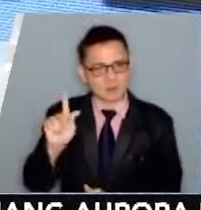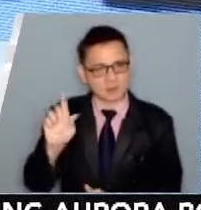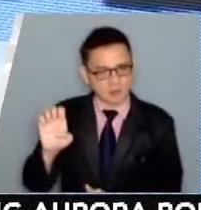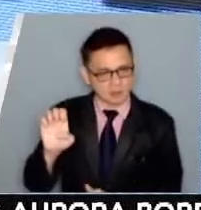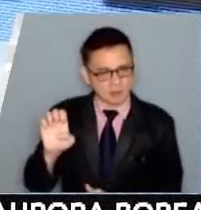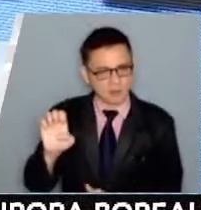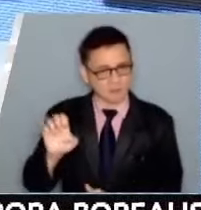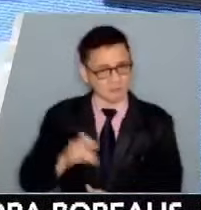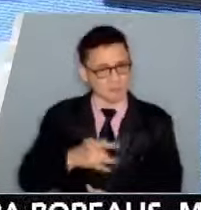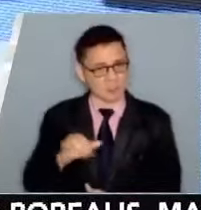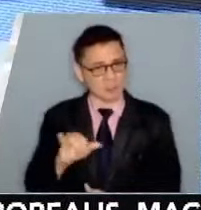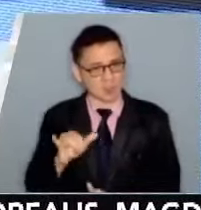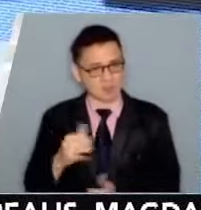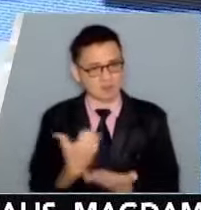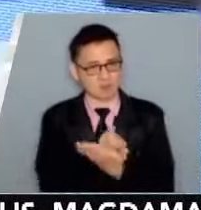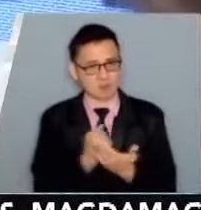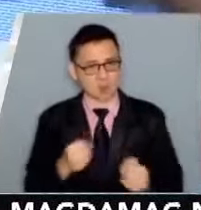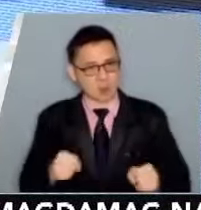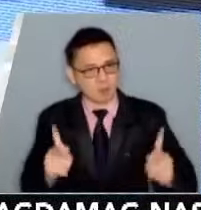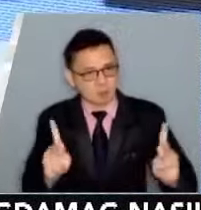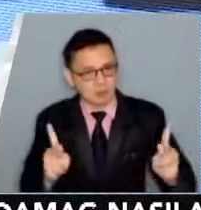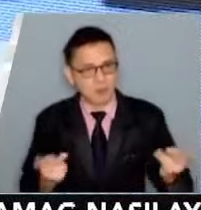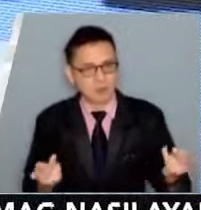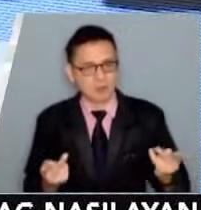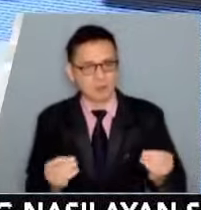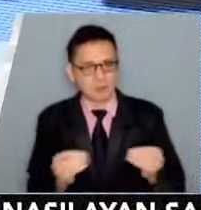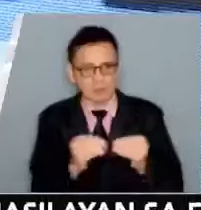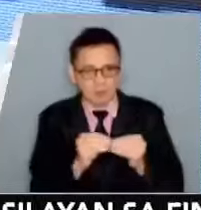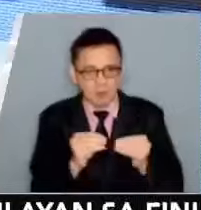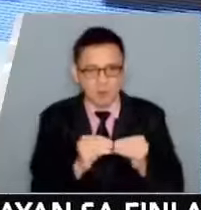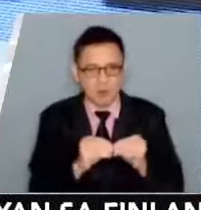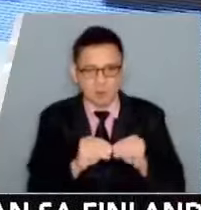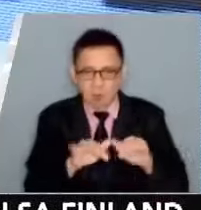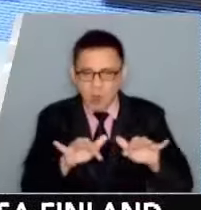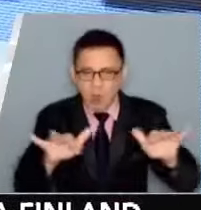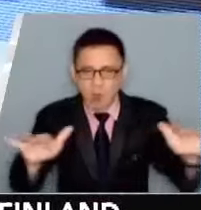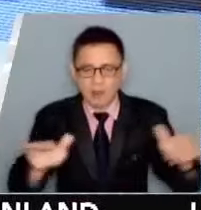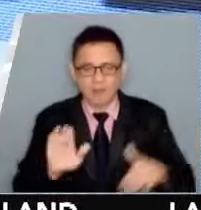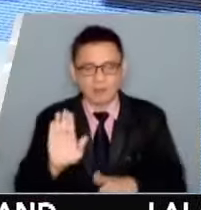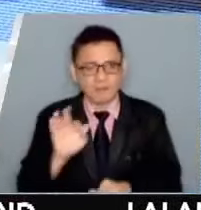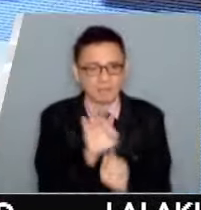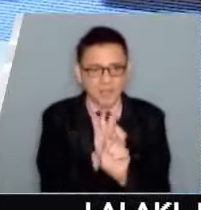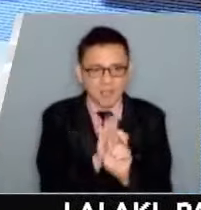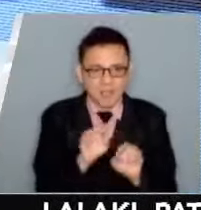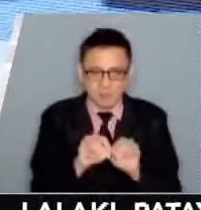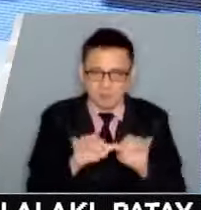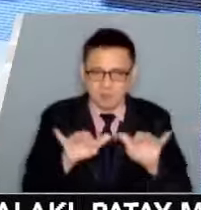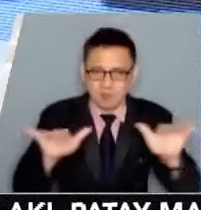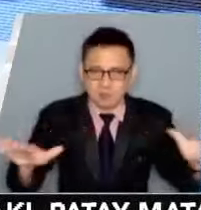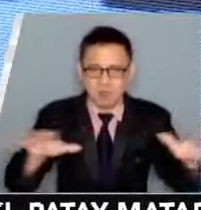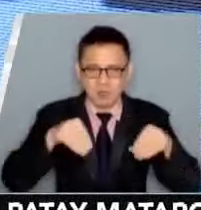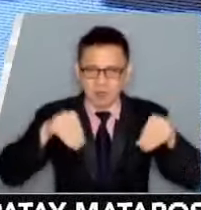cross-platform opportunity to expand their reach, expand their fan base, and also expand their markets.